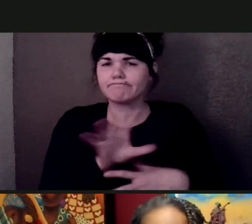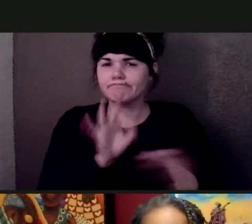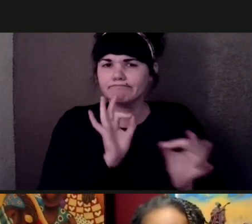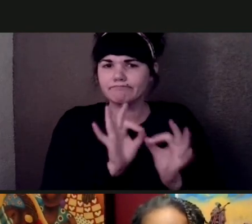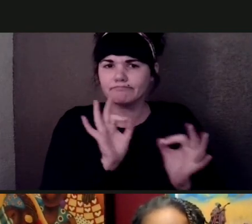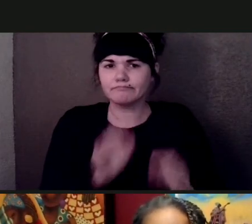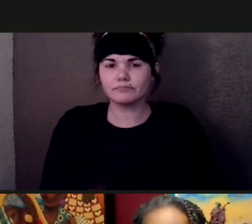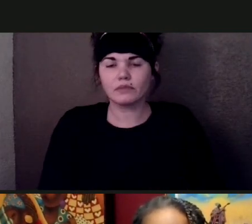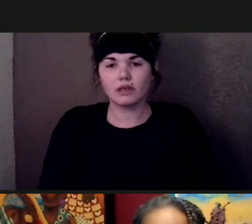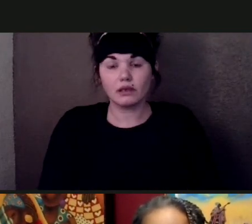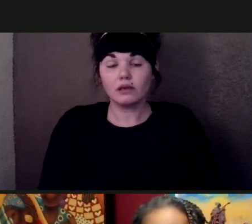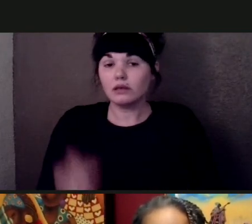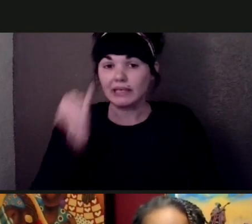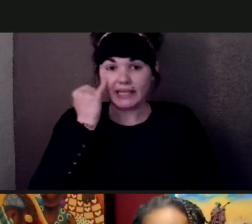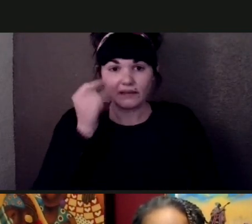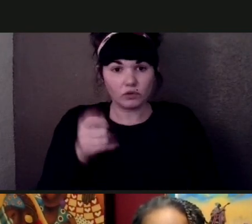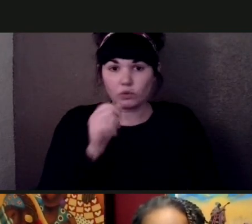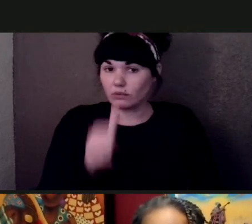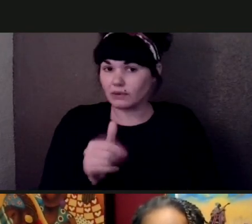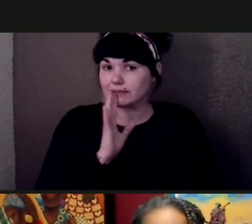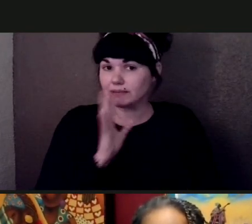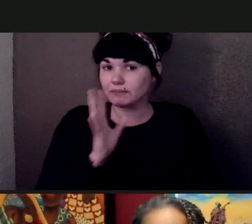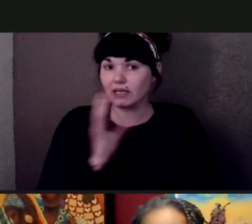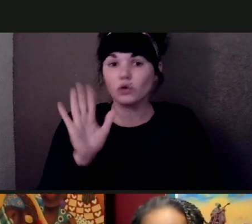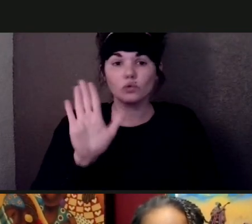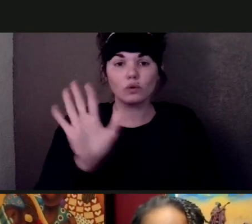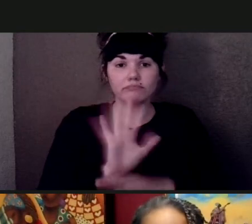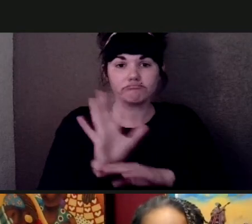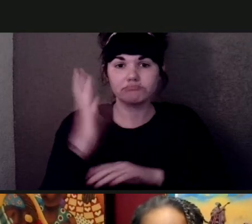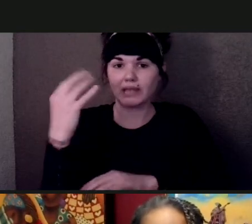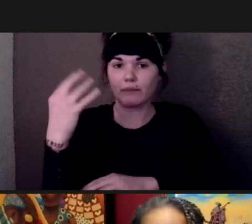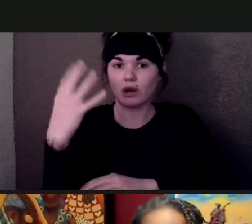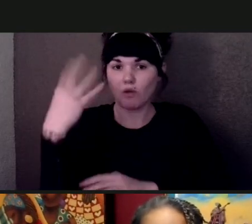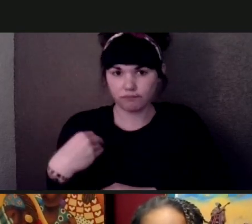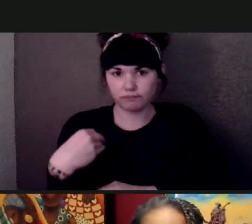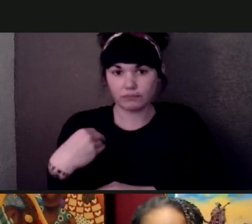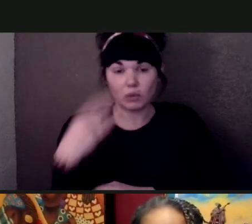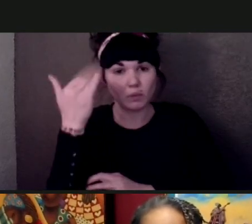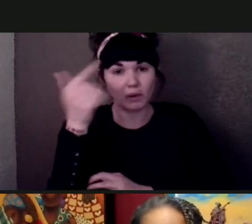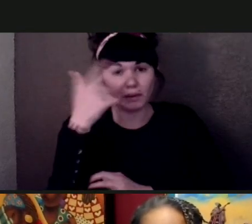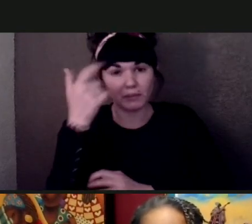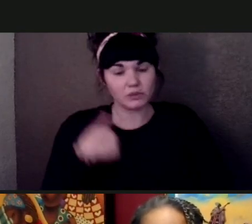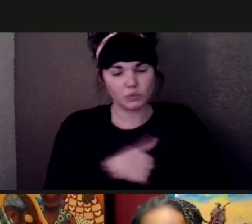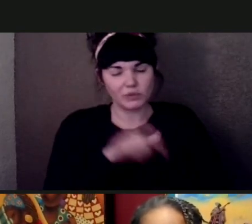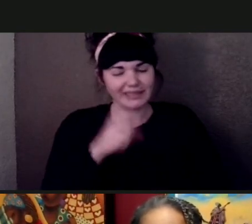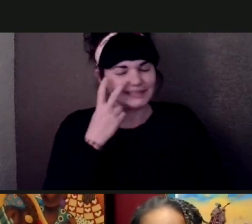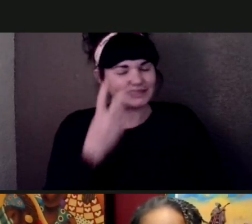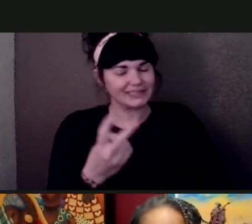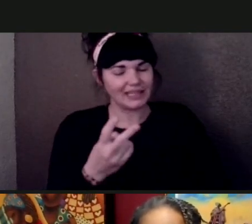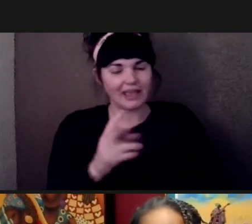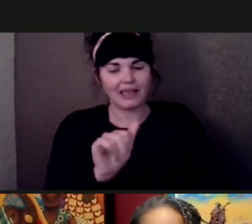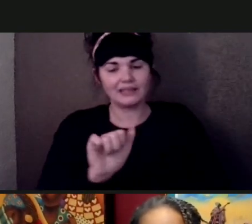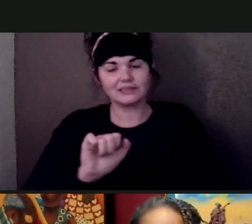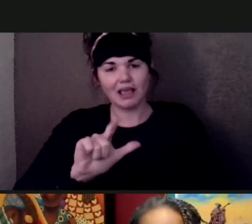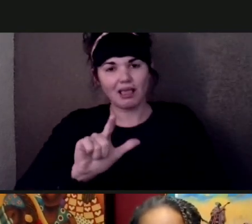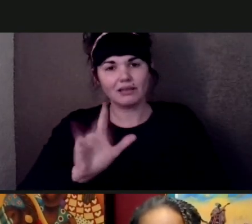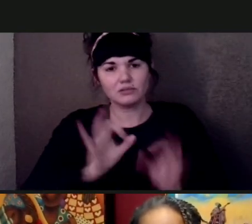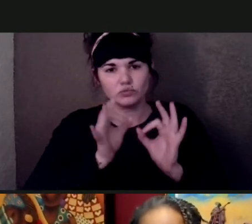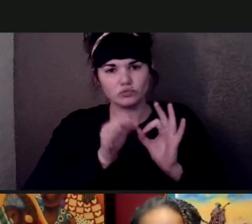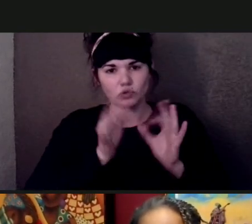speaking to ensure that our ASL interpreter can be seen. And please mute yourself when you're not speaking.